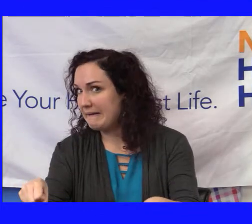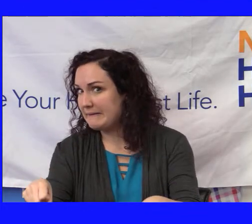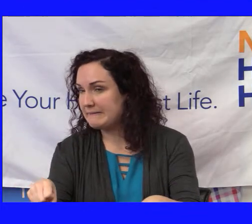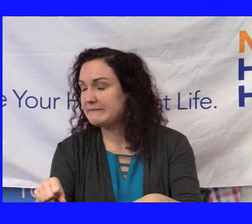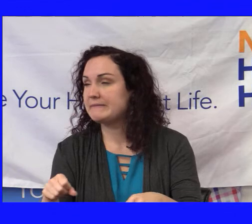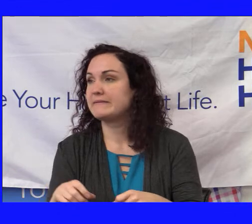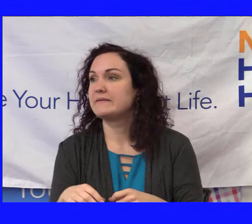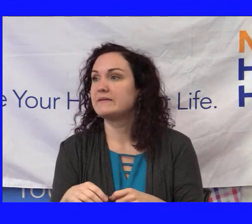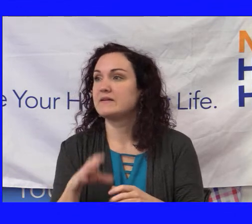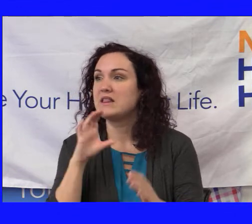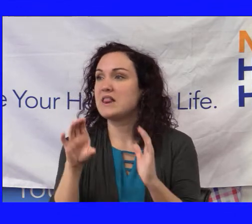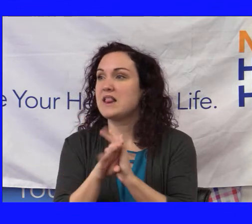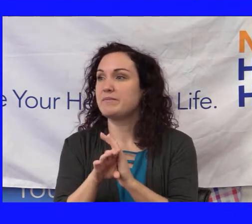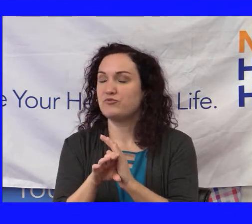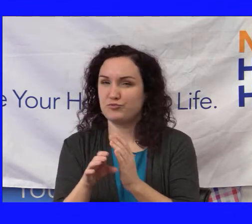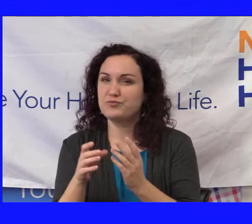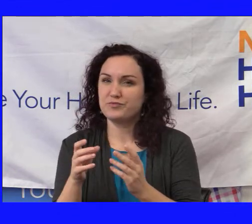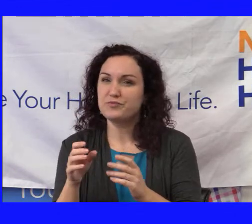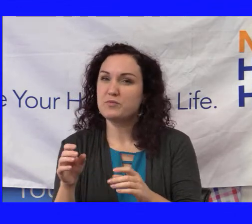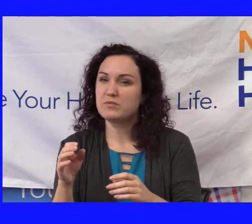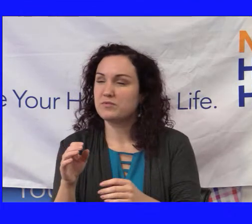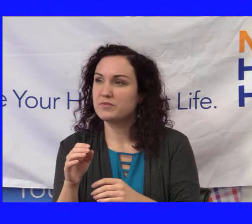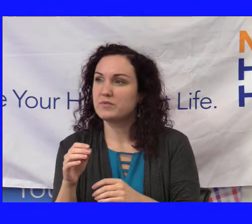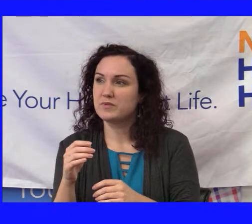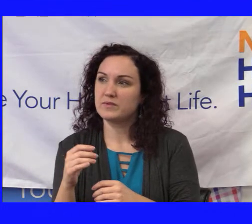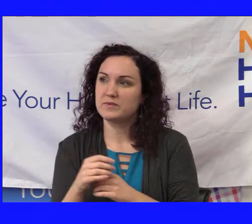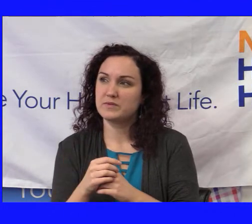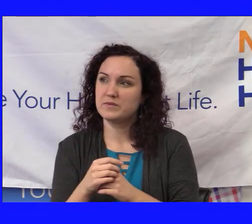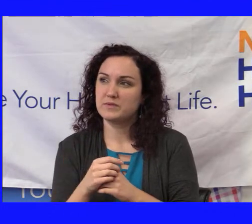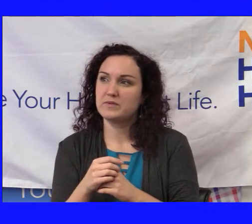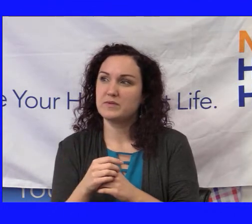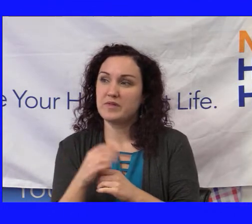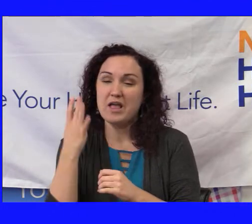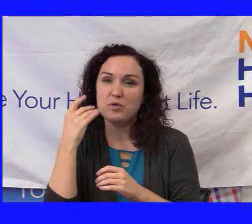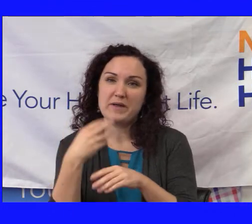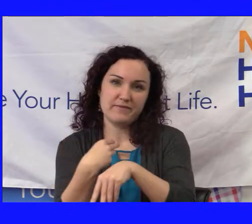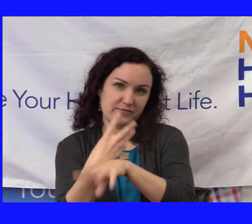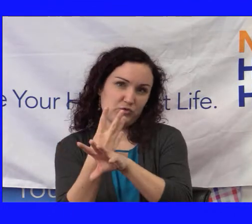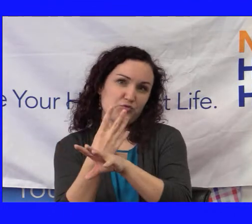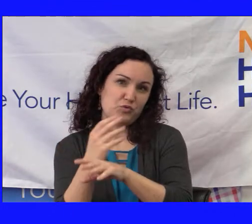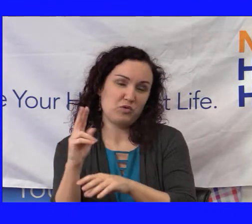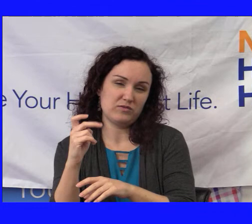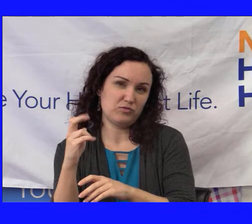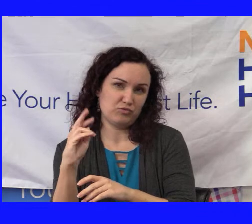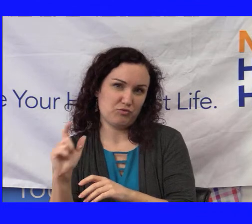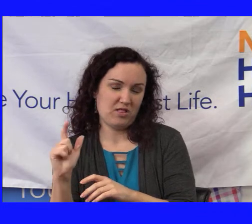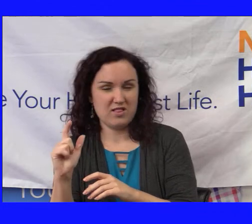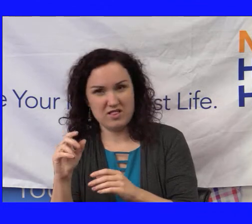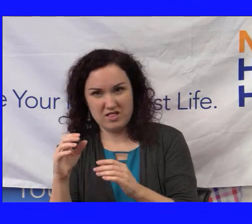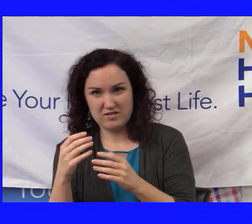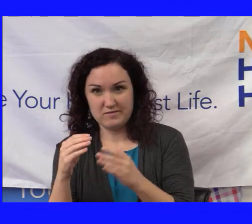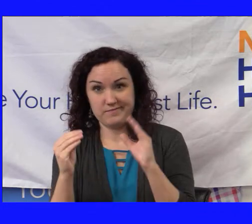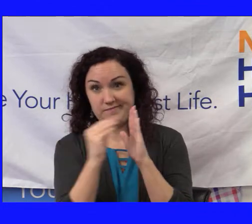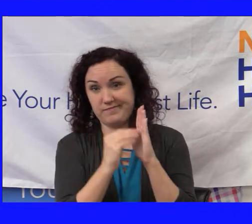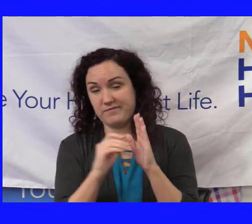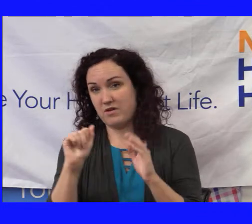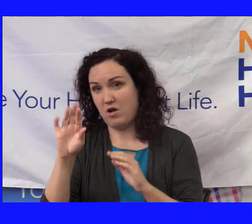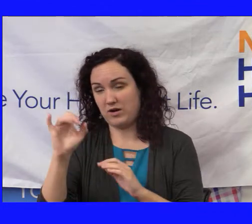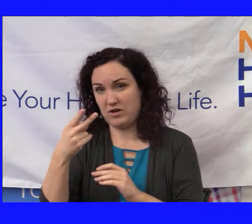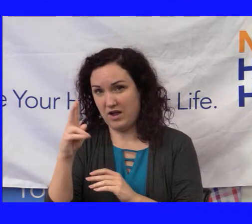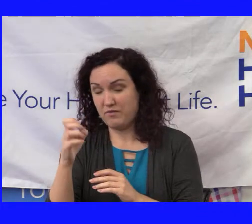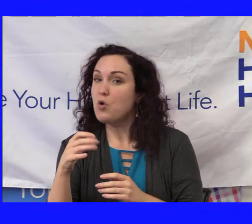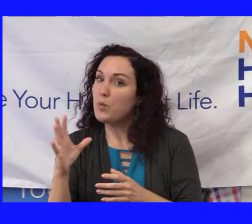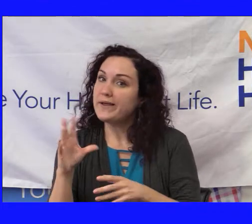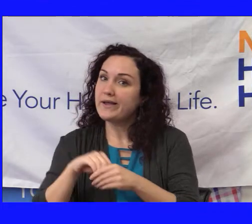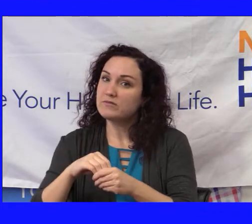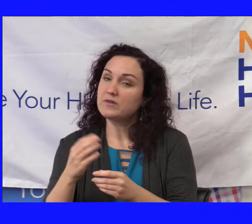the image migration. That's why we've gone out and have what we call the virtual neutral archive. We can also import those images into our own system